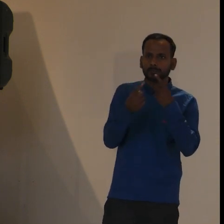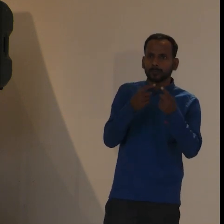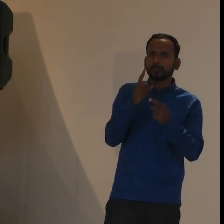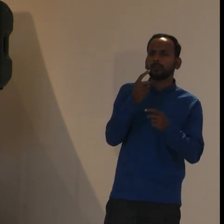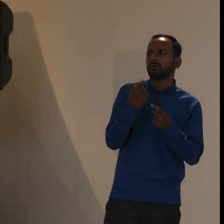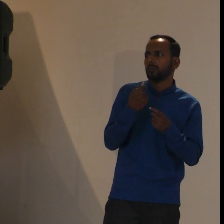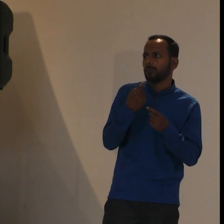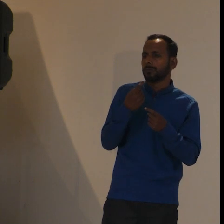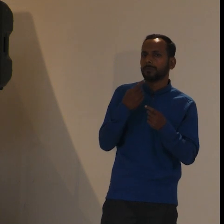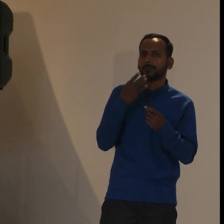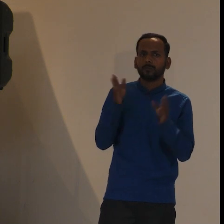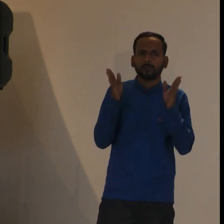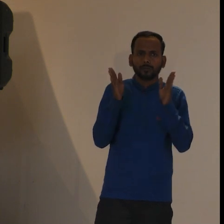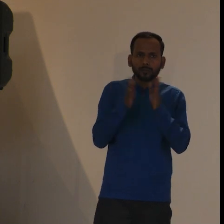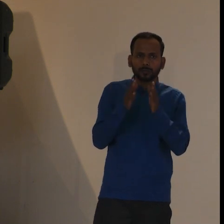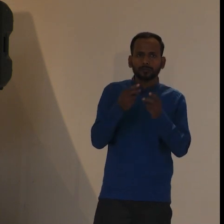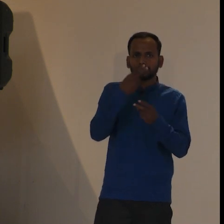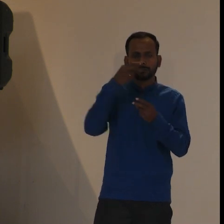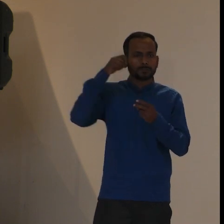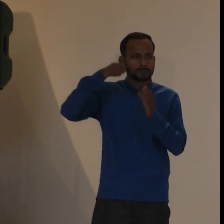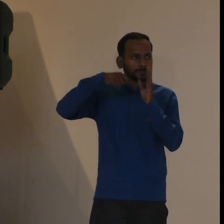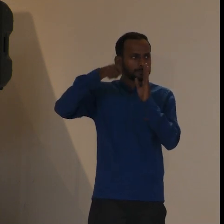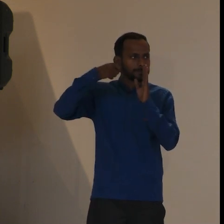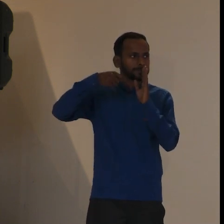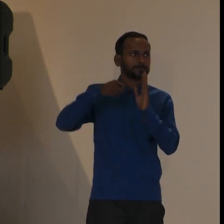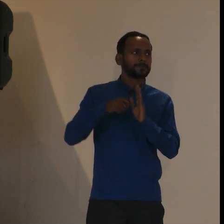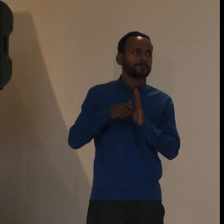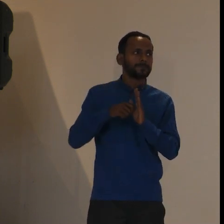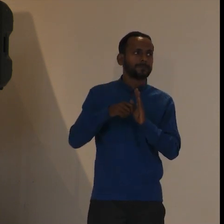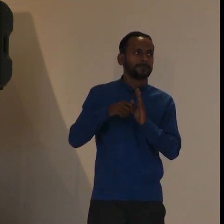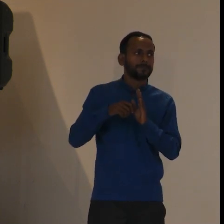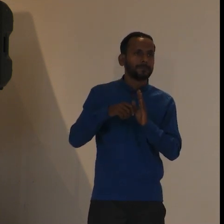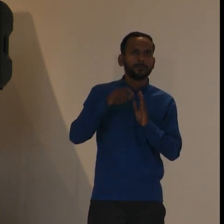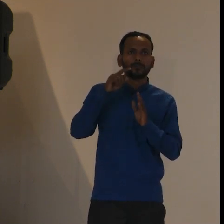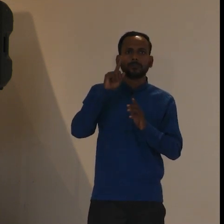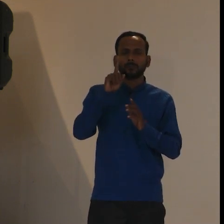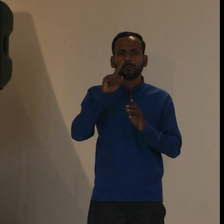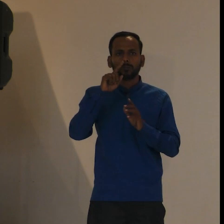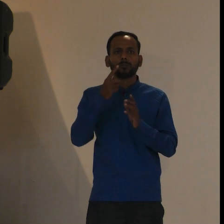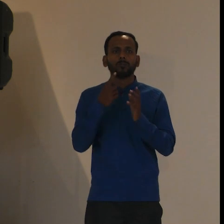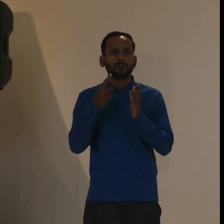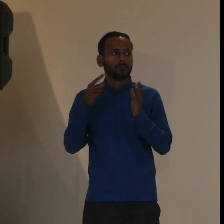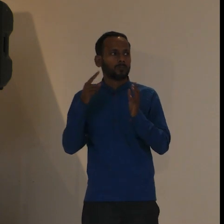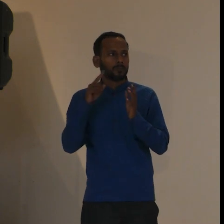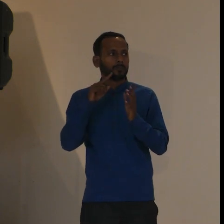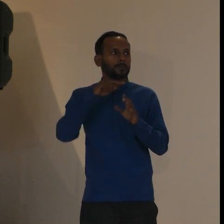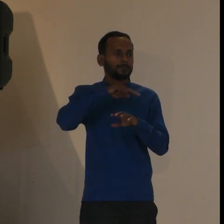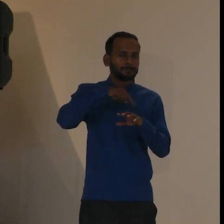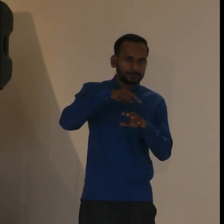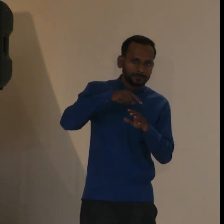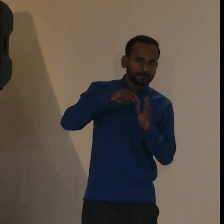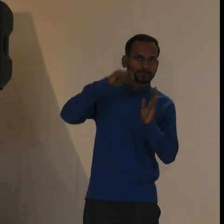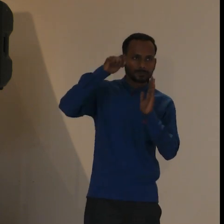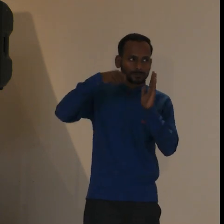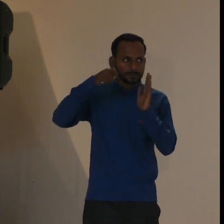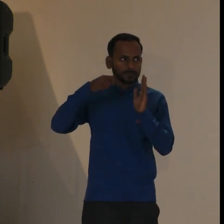1-minute small short film, an immersive film, and then there's a 1-hour podcast. So we released all of them. For